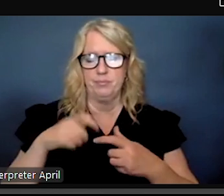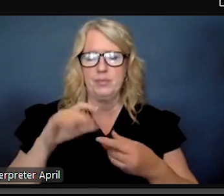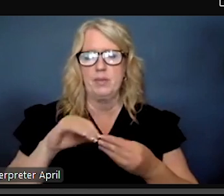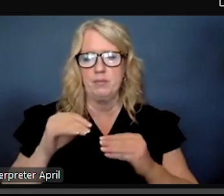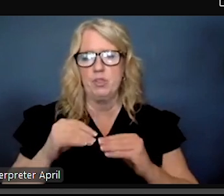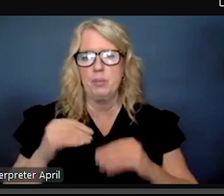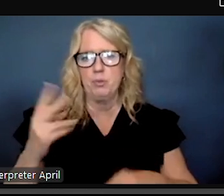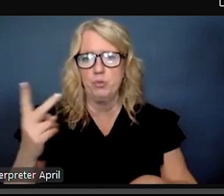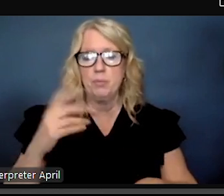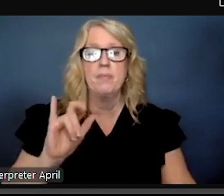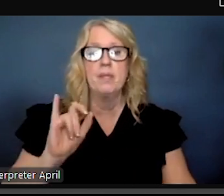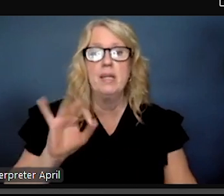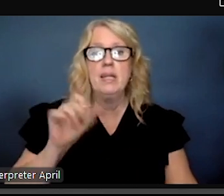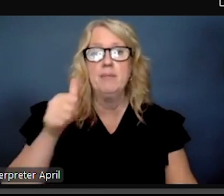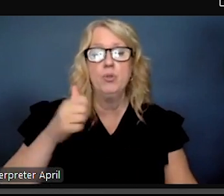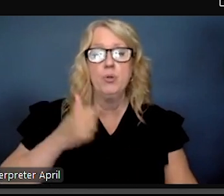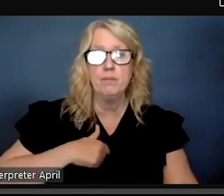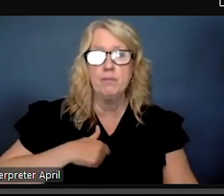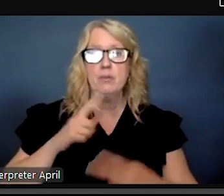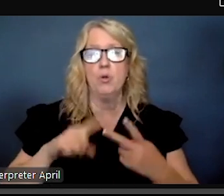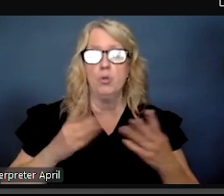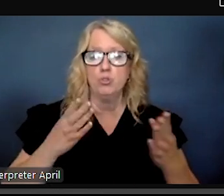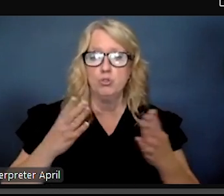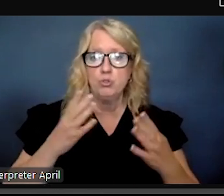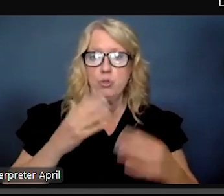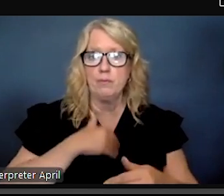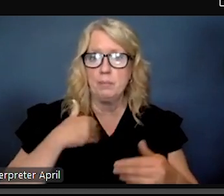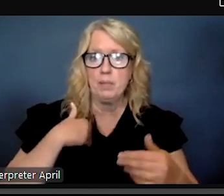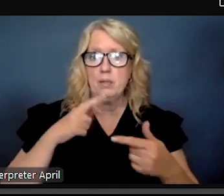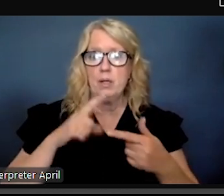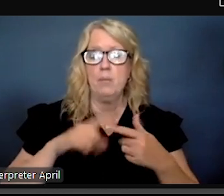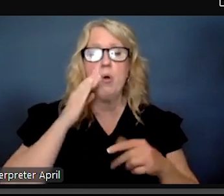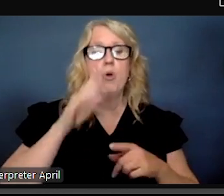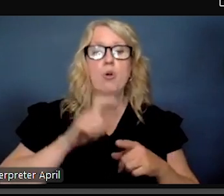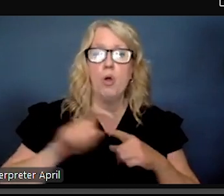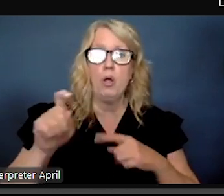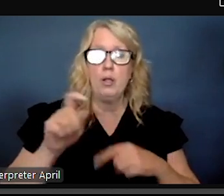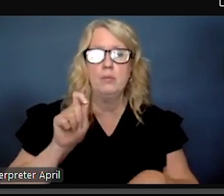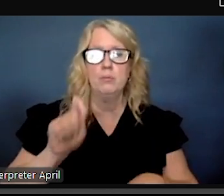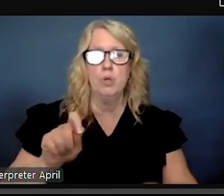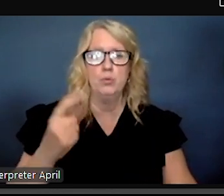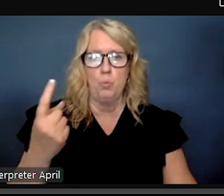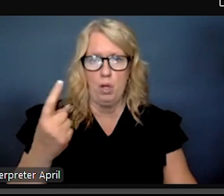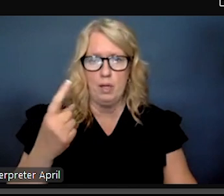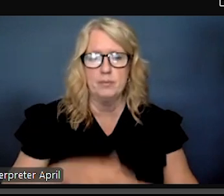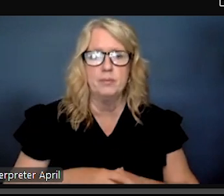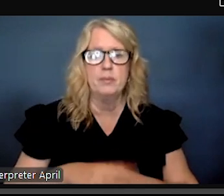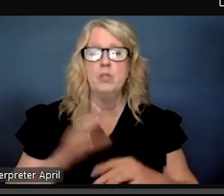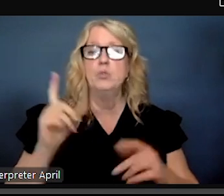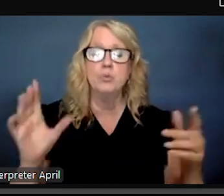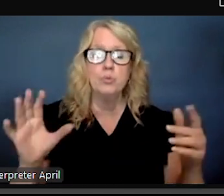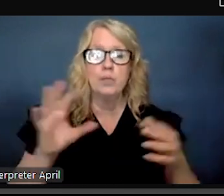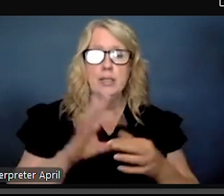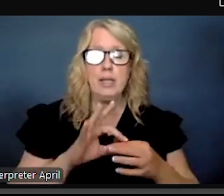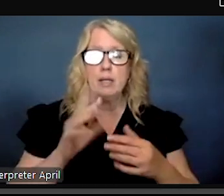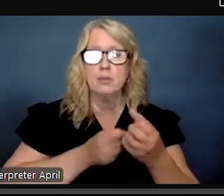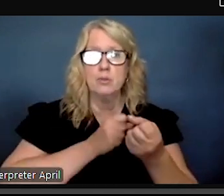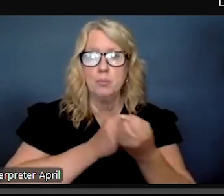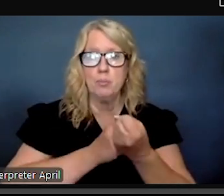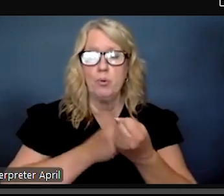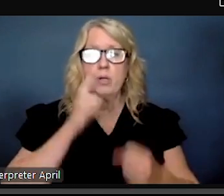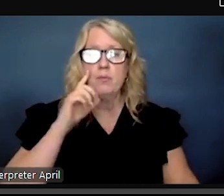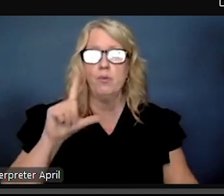2. If you are a veteran or service member or are calling about one, press 1. To connect to support